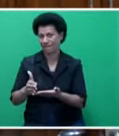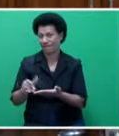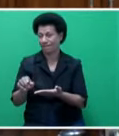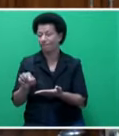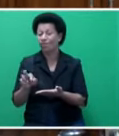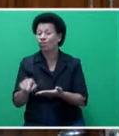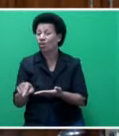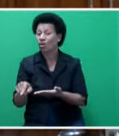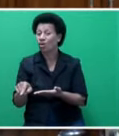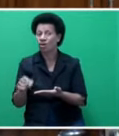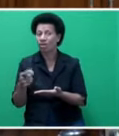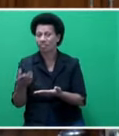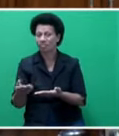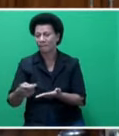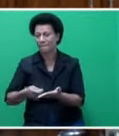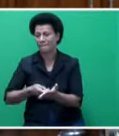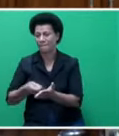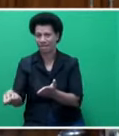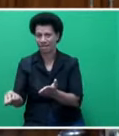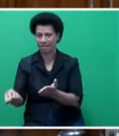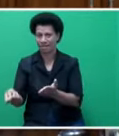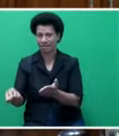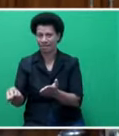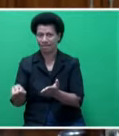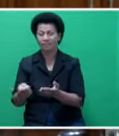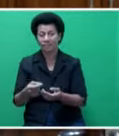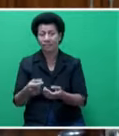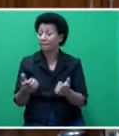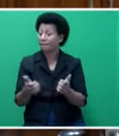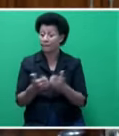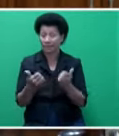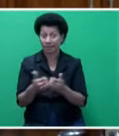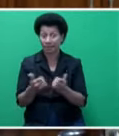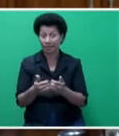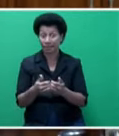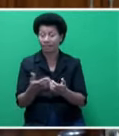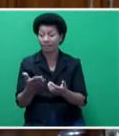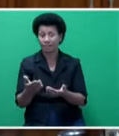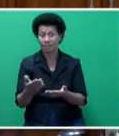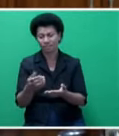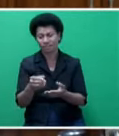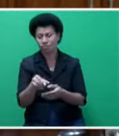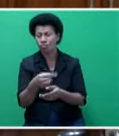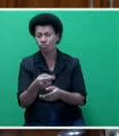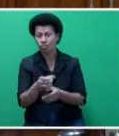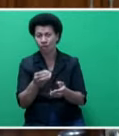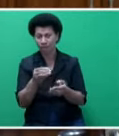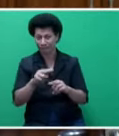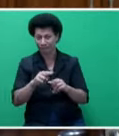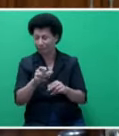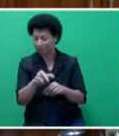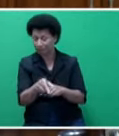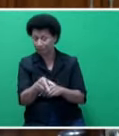their home mortgage repayments. Because many of these account holders, Mr. Speaker, sir, when